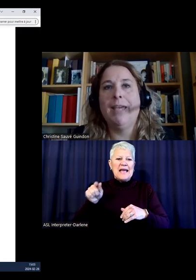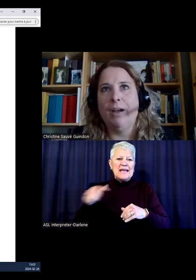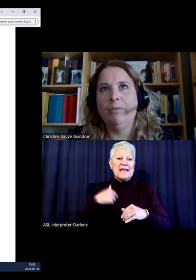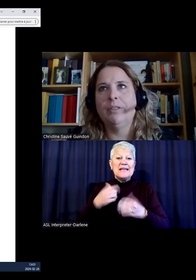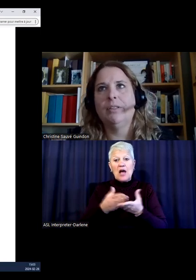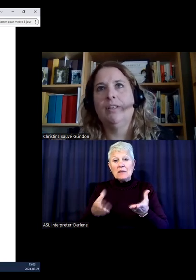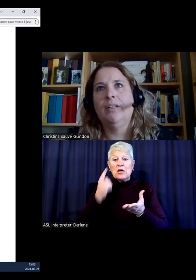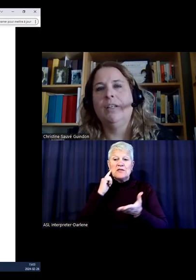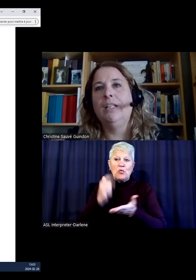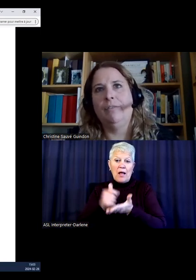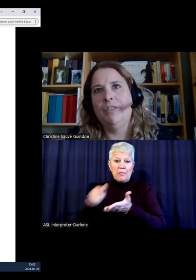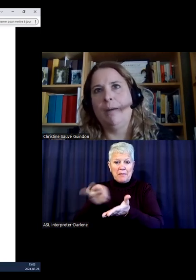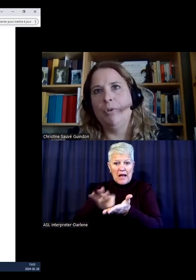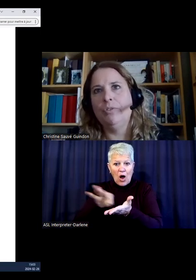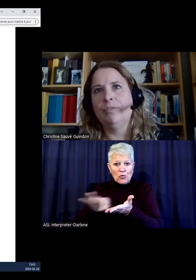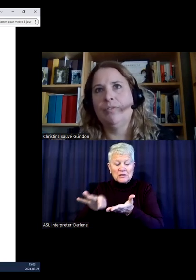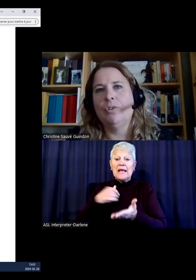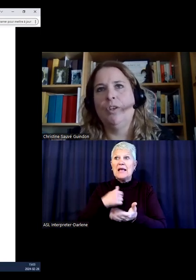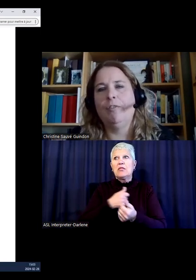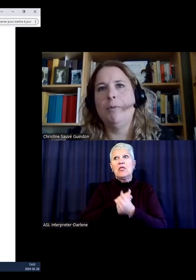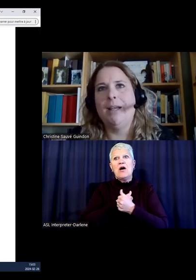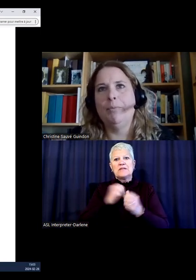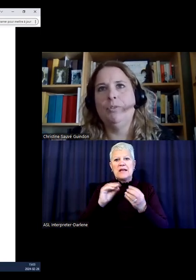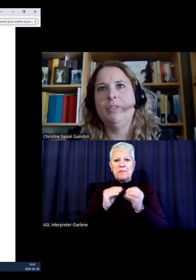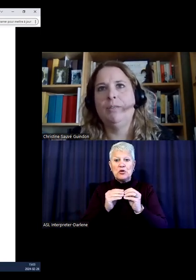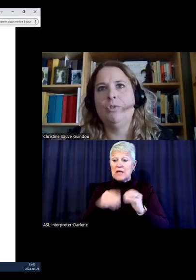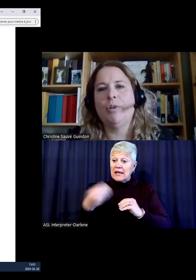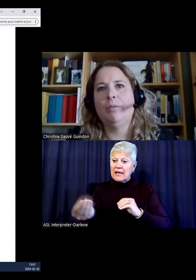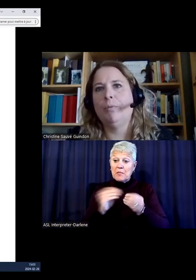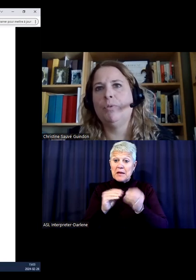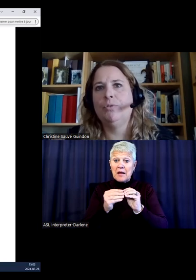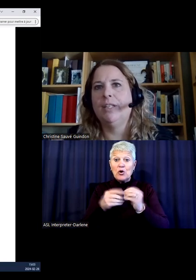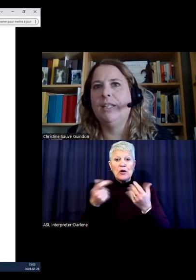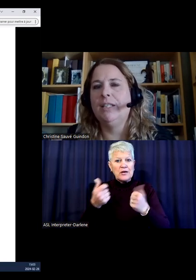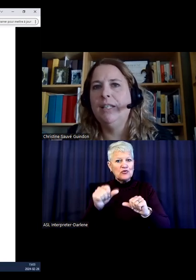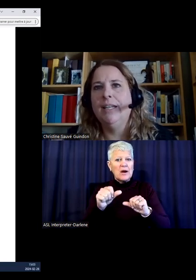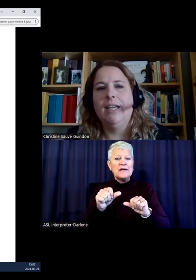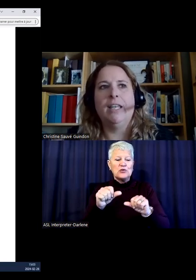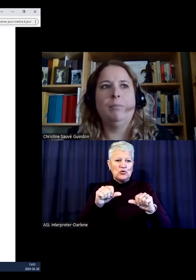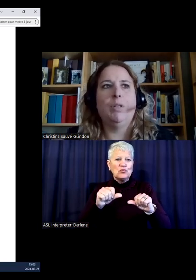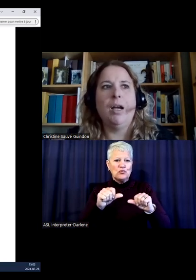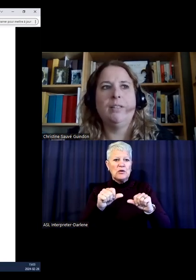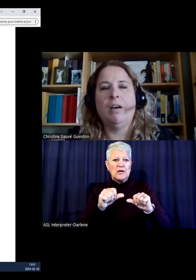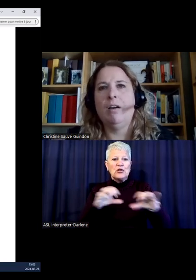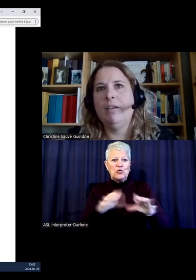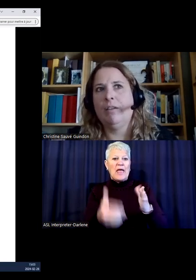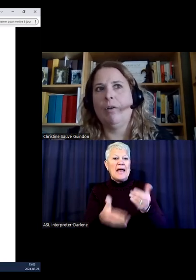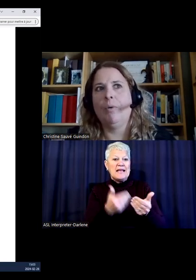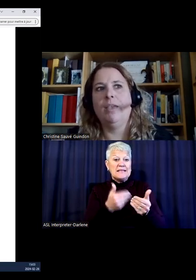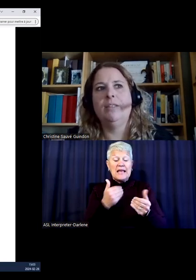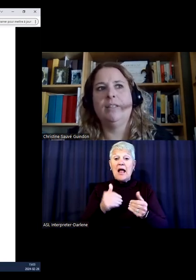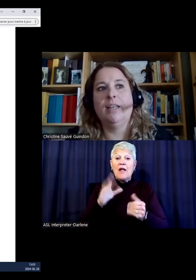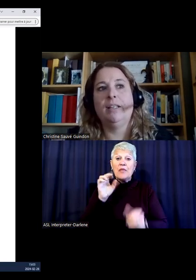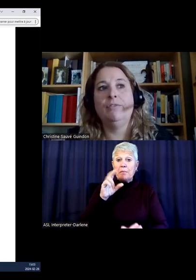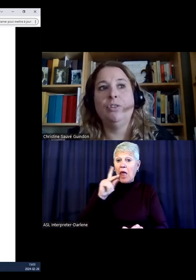help him count. He loves numbers. So if you give him a number, he will try to reproduce it easily. And the blocks are a